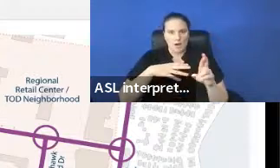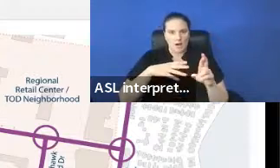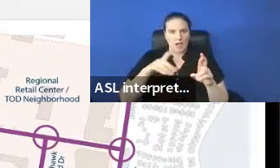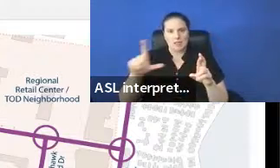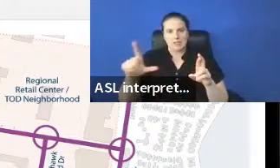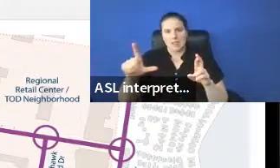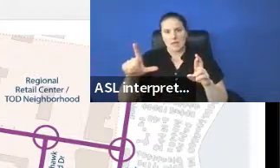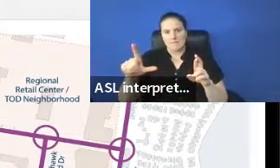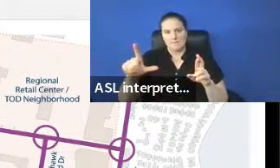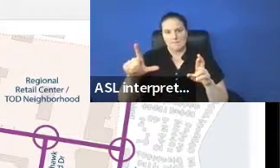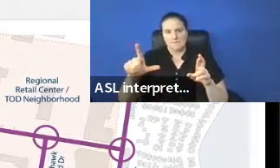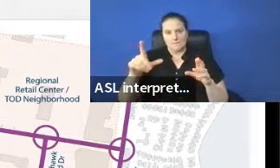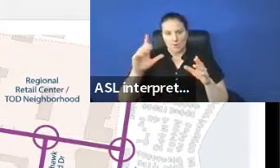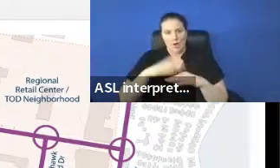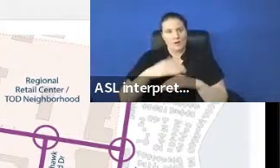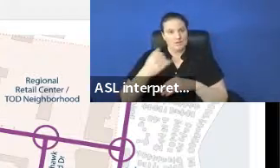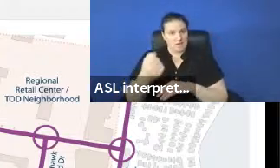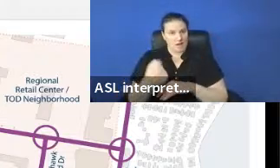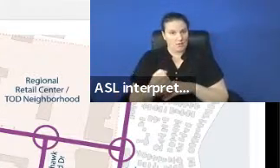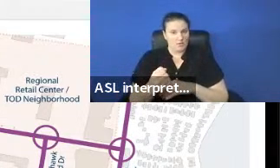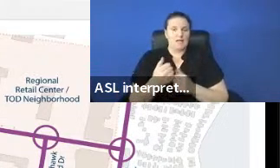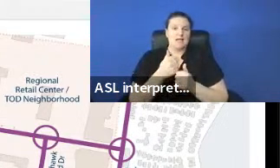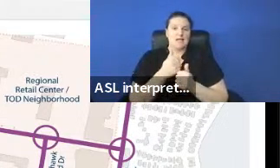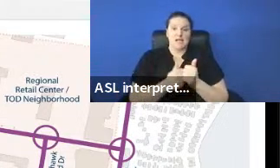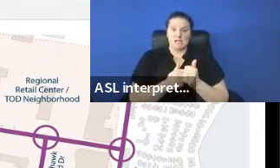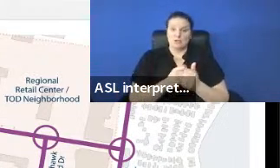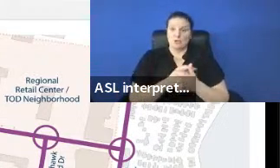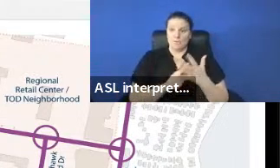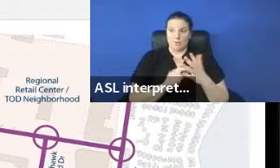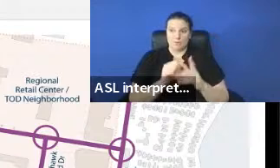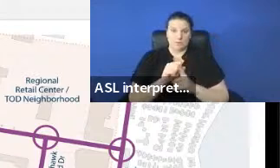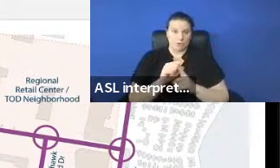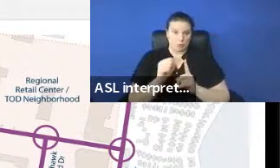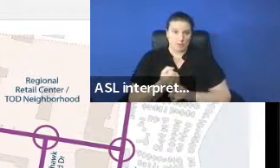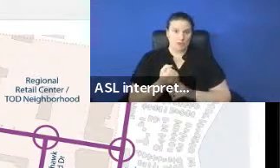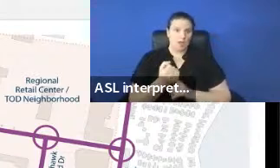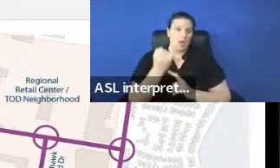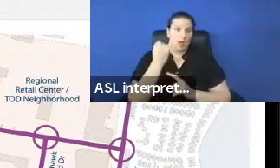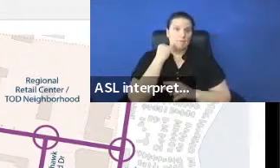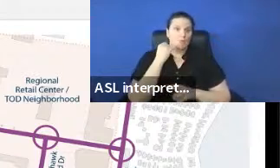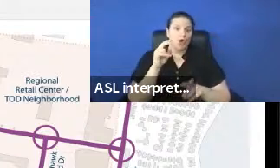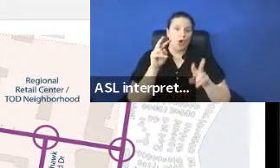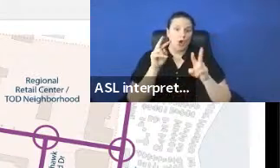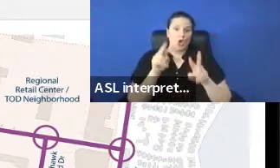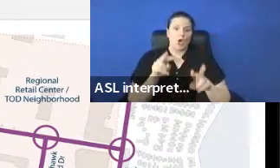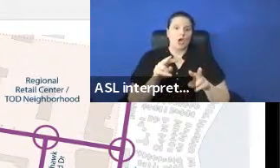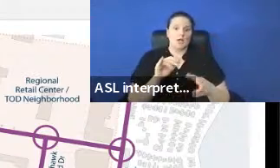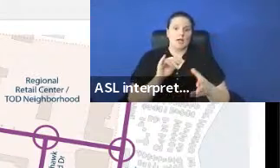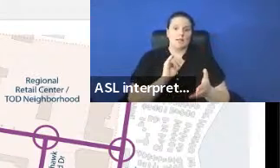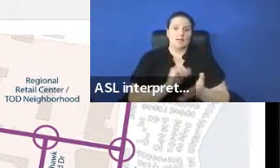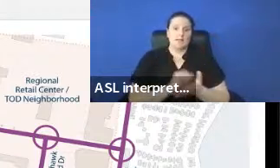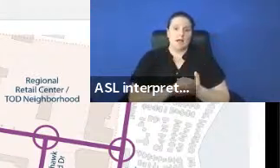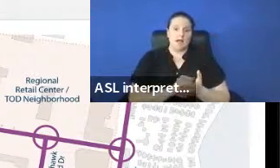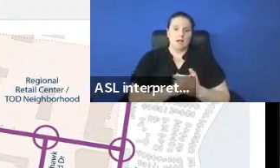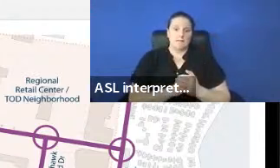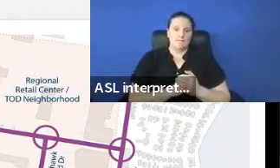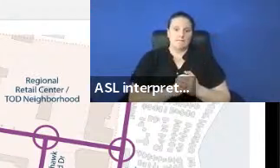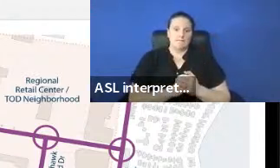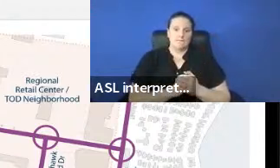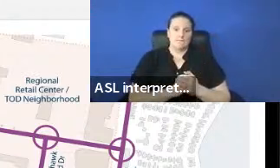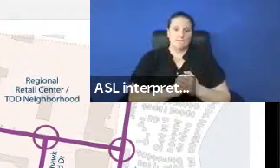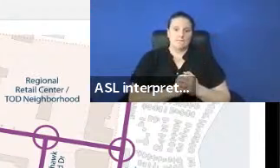southbound. In each of these instances, if we were looking at getting